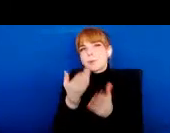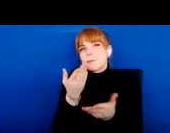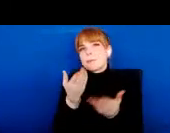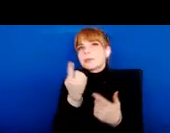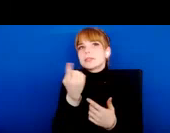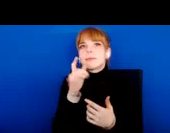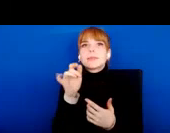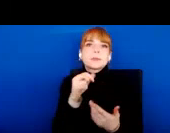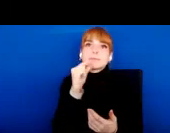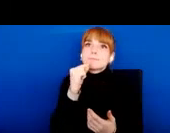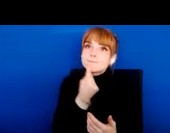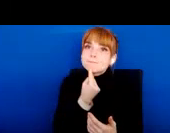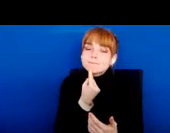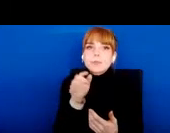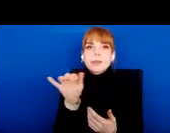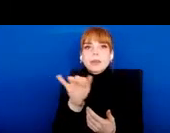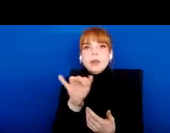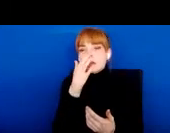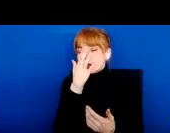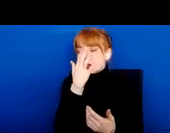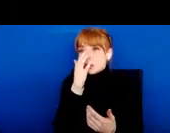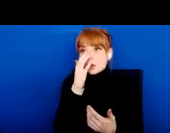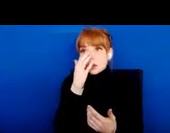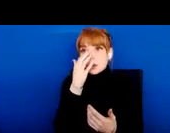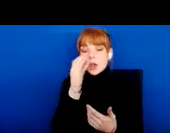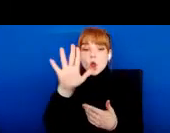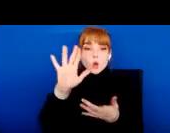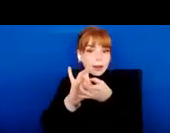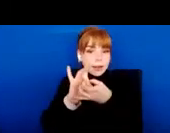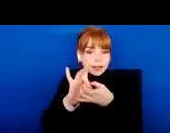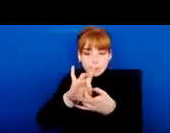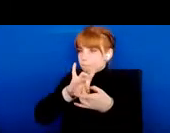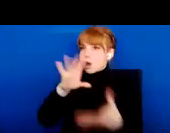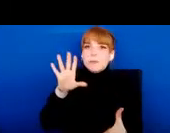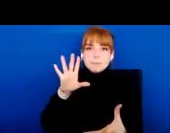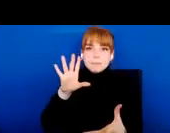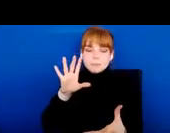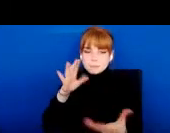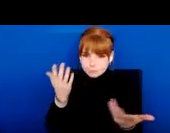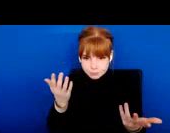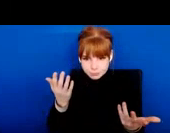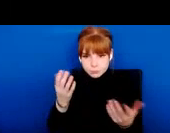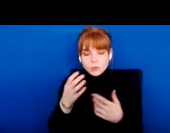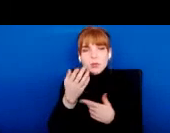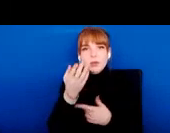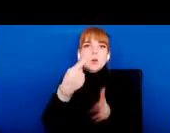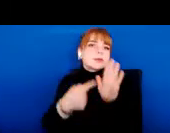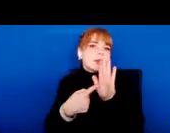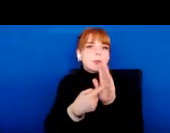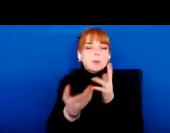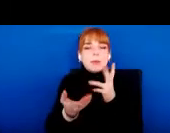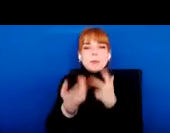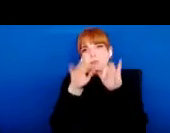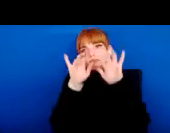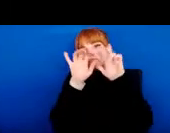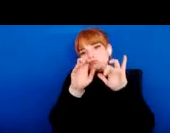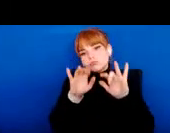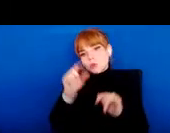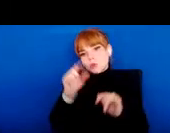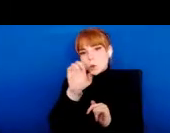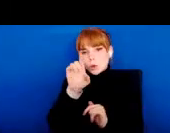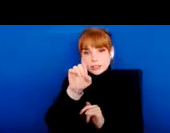significant like your connection's timed out. You know, say I'm typing in a Google Doc and I'm just going along and